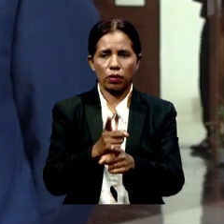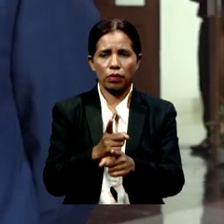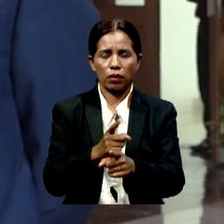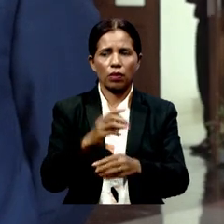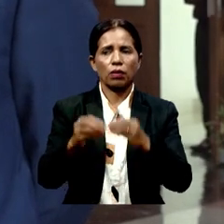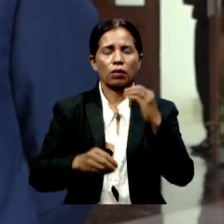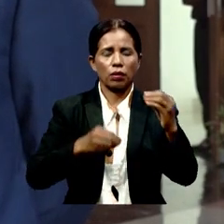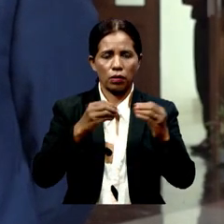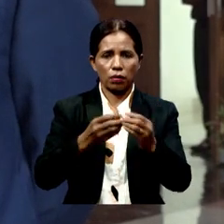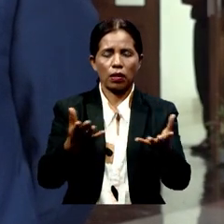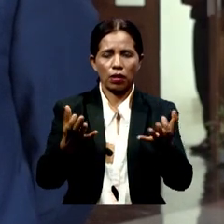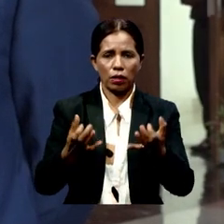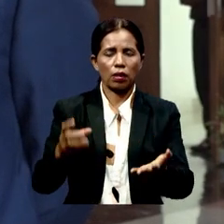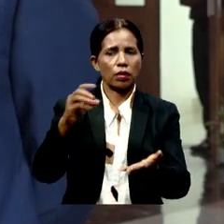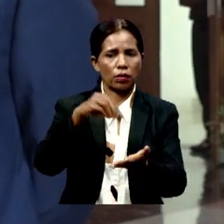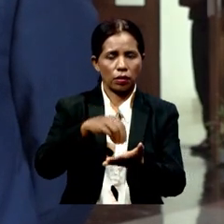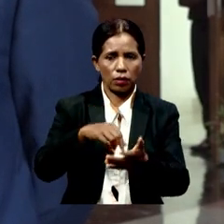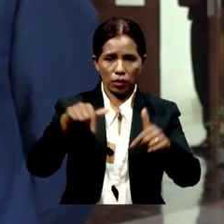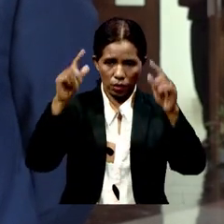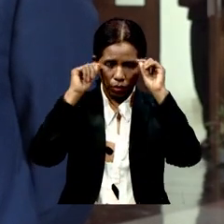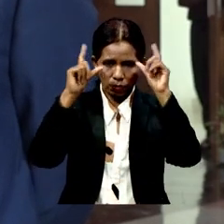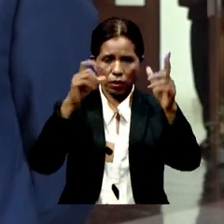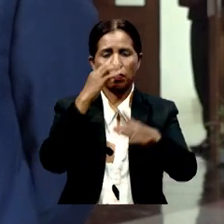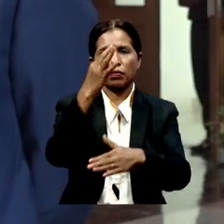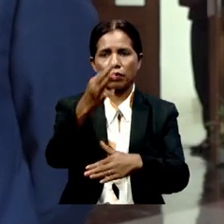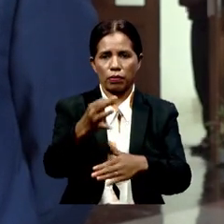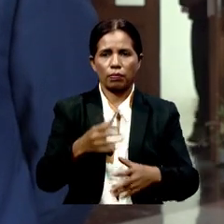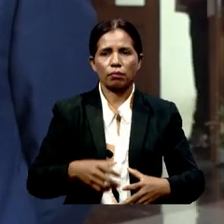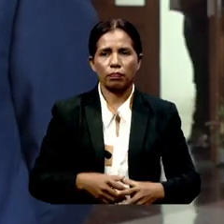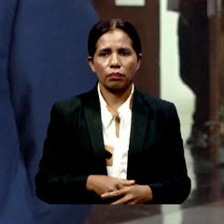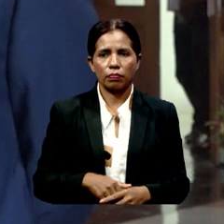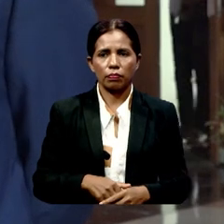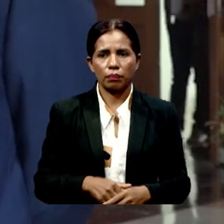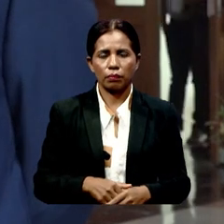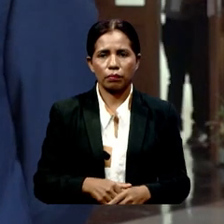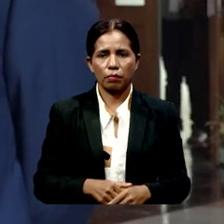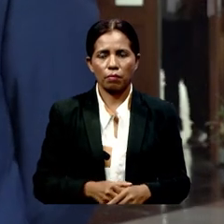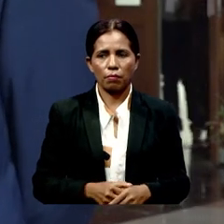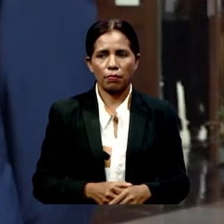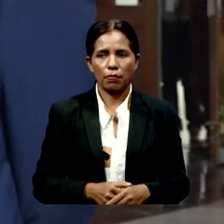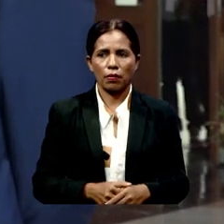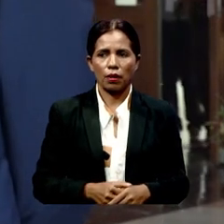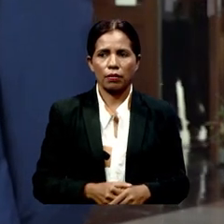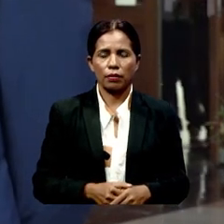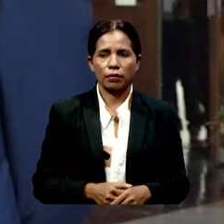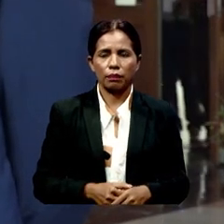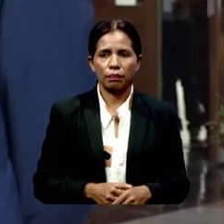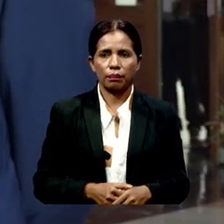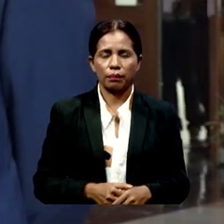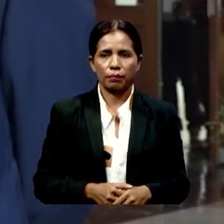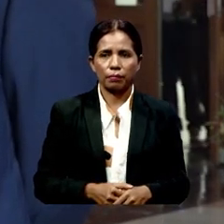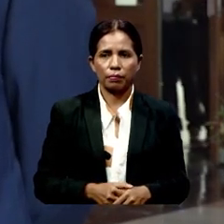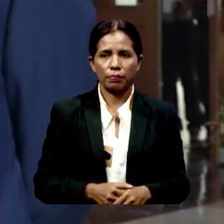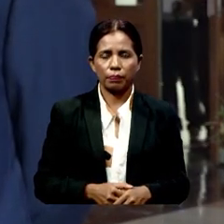kona ba possibilidade ba investimento e Timor e futuro. Opportunities to work here, and